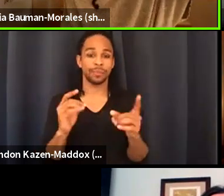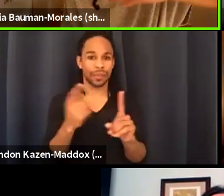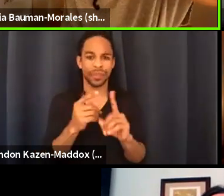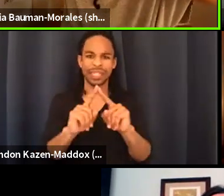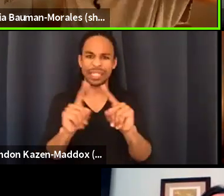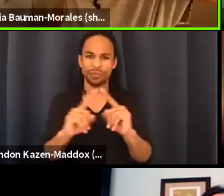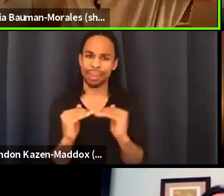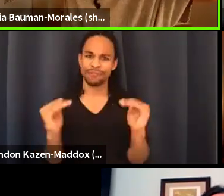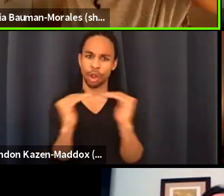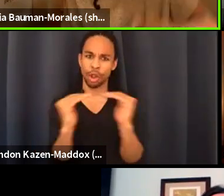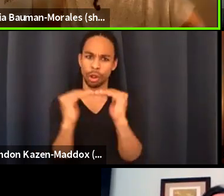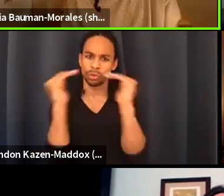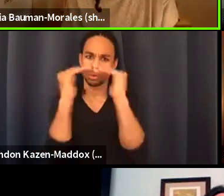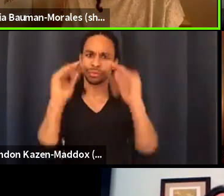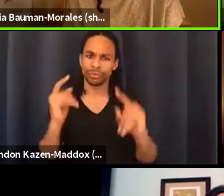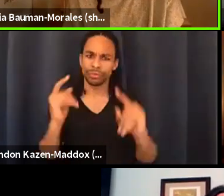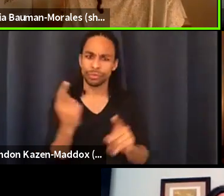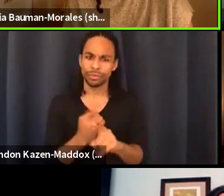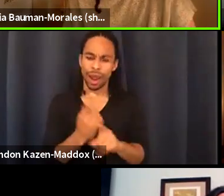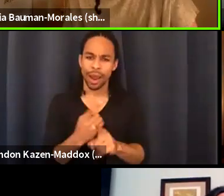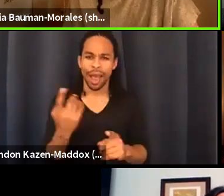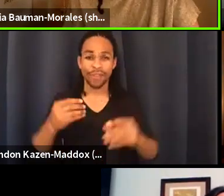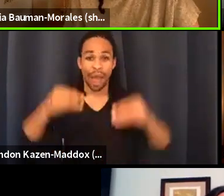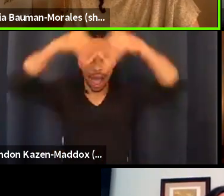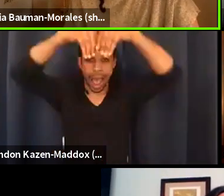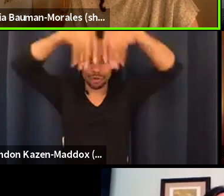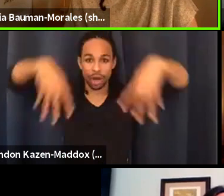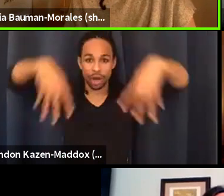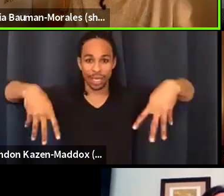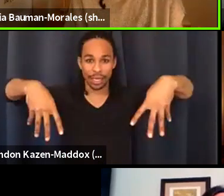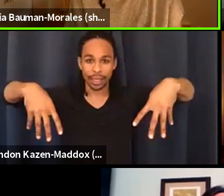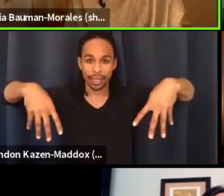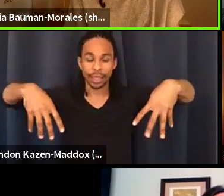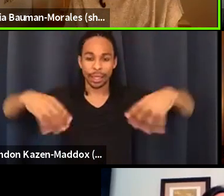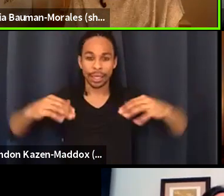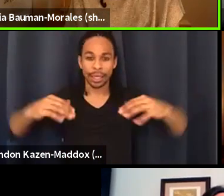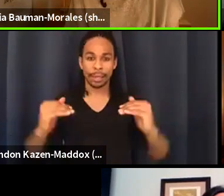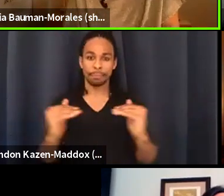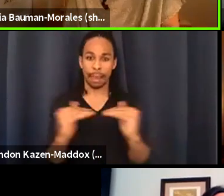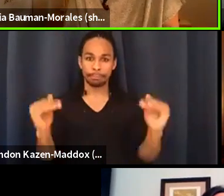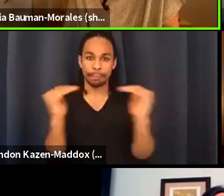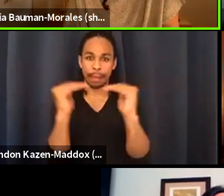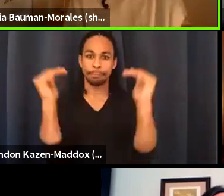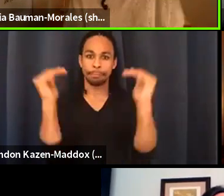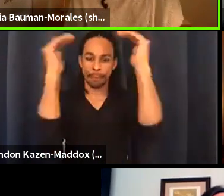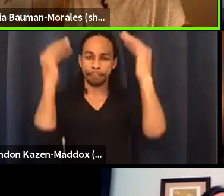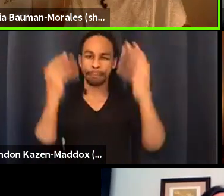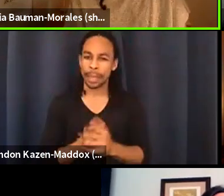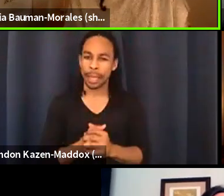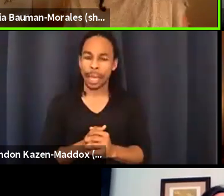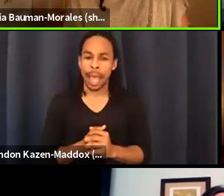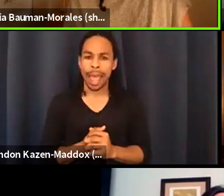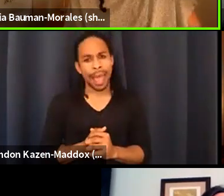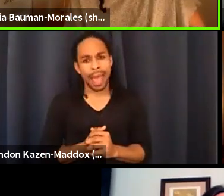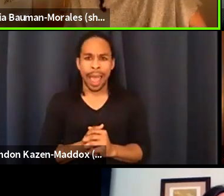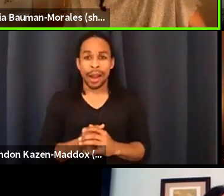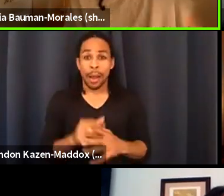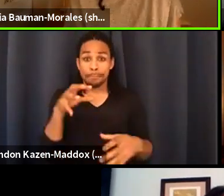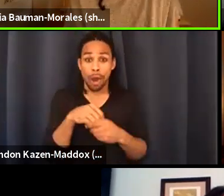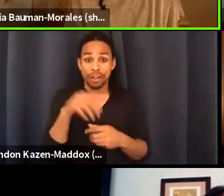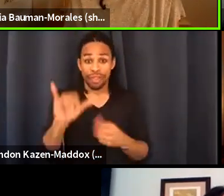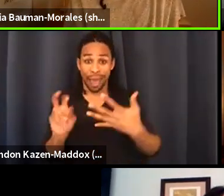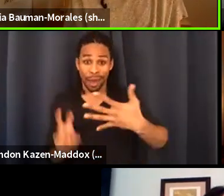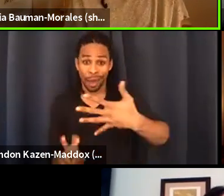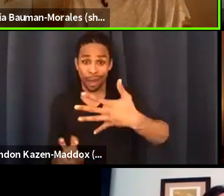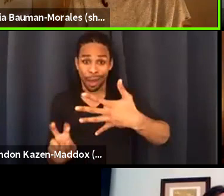vertical fashion because they really have been set up in a hierarchy, as you mentioned. And part of that hierarchy is programmers,